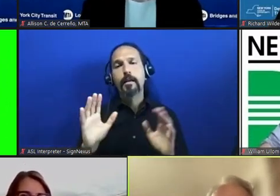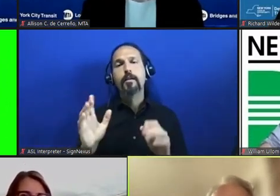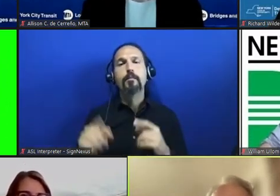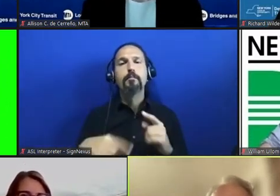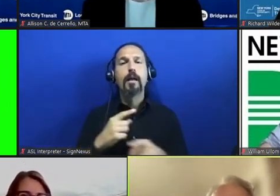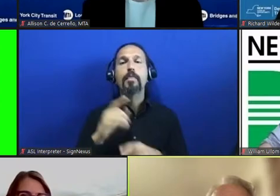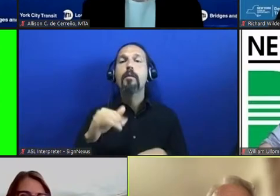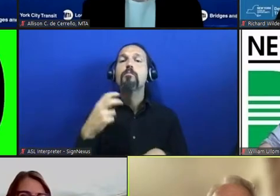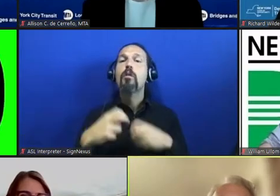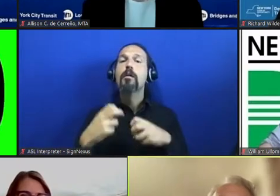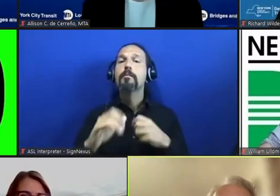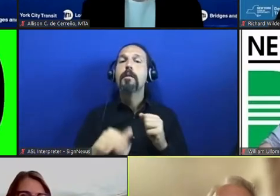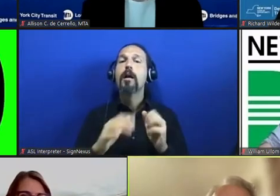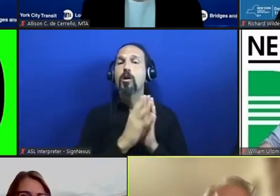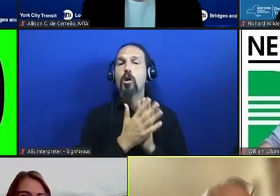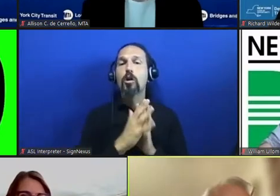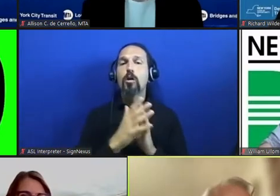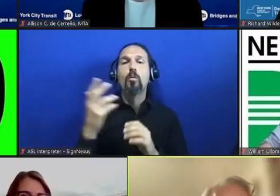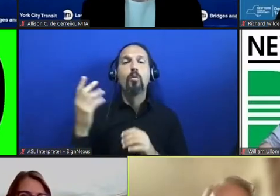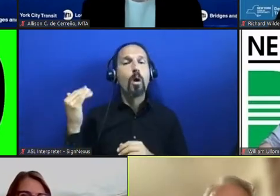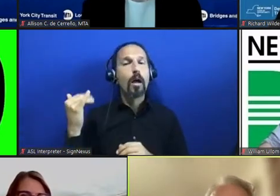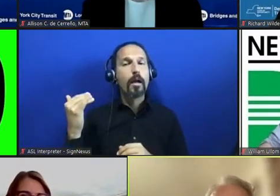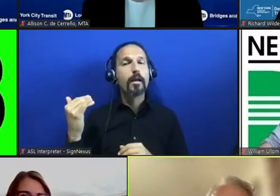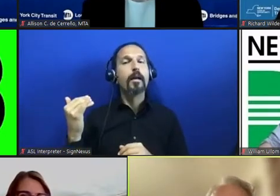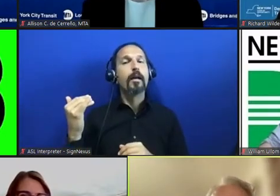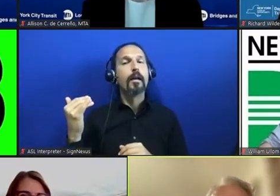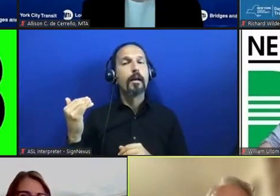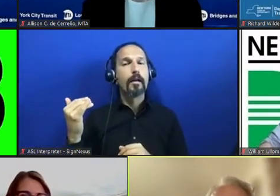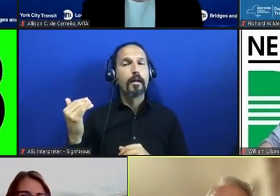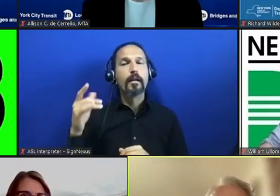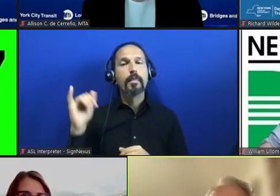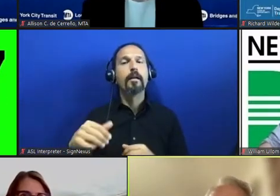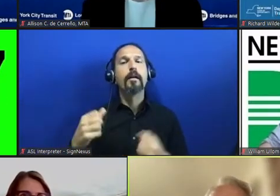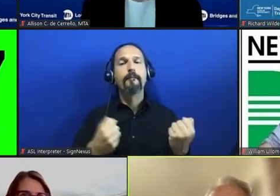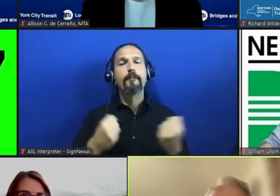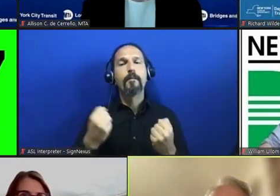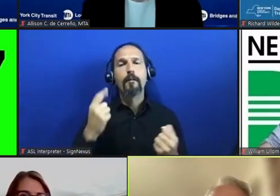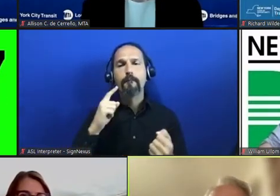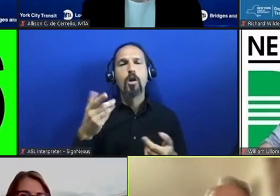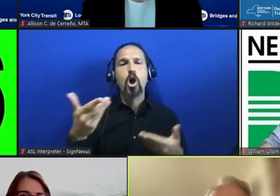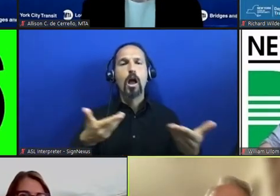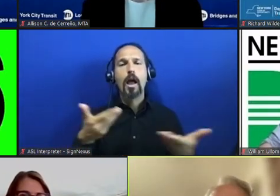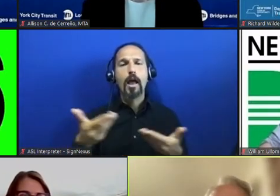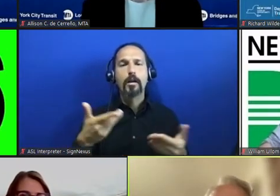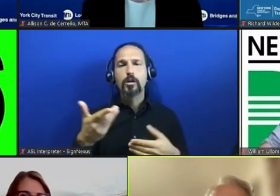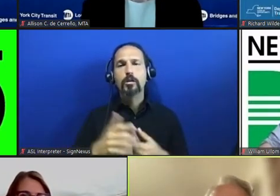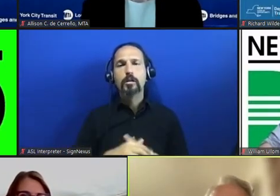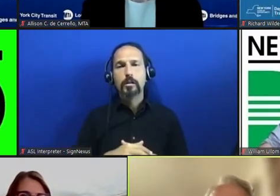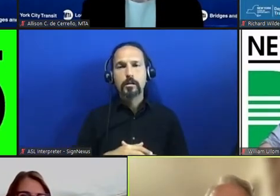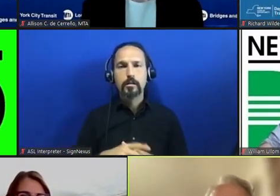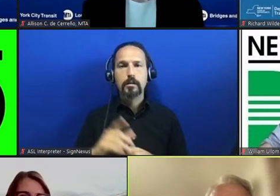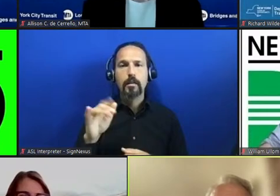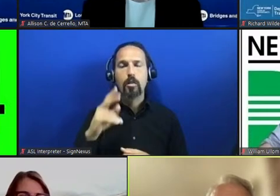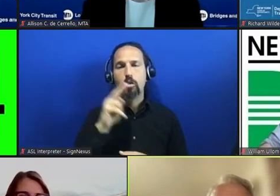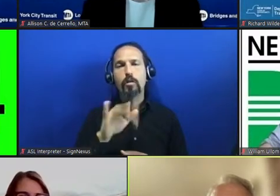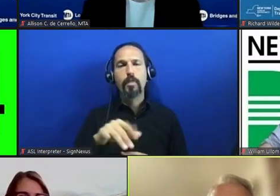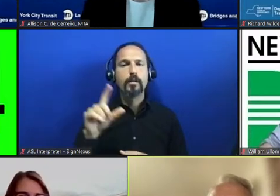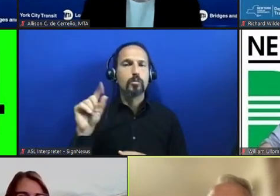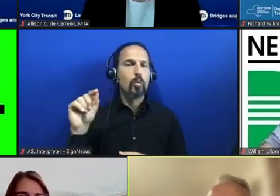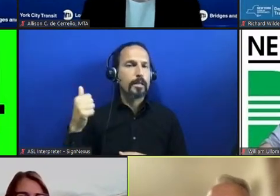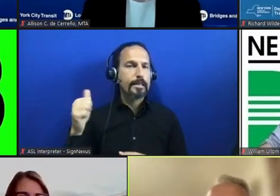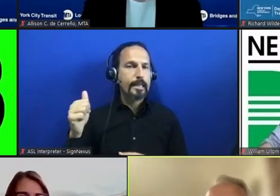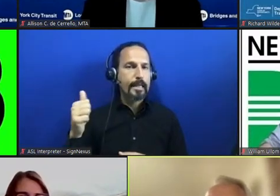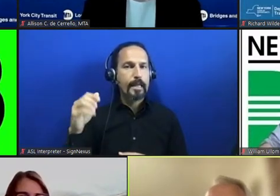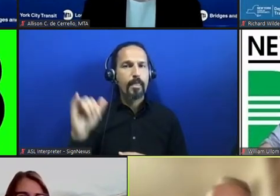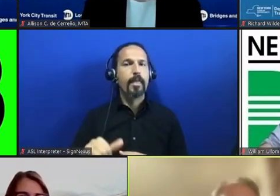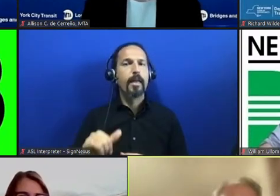congestion is caused largely not uniquely by vehicles for hire you Benchmark 2010 as the